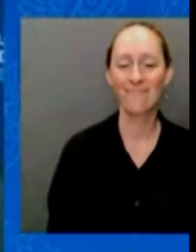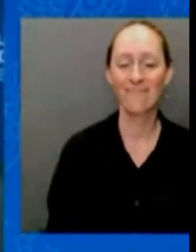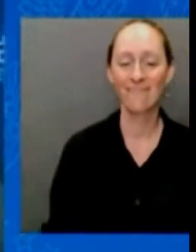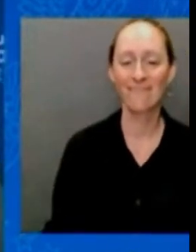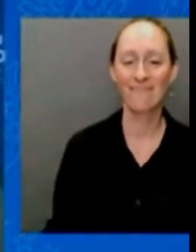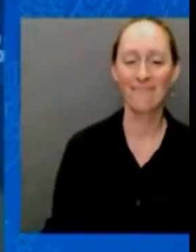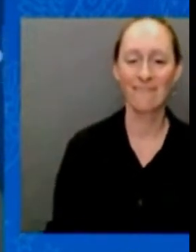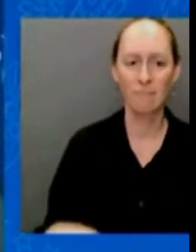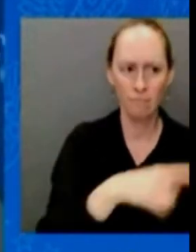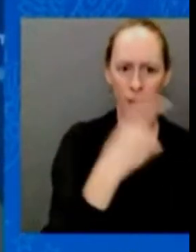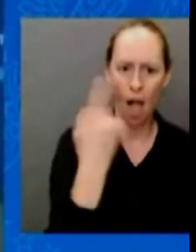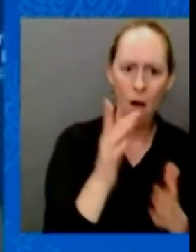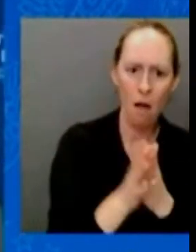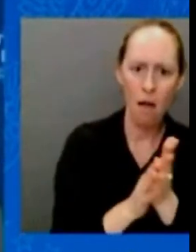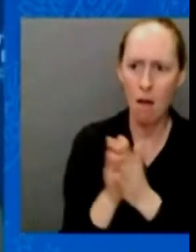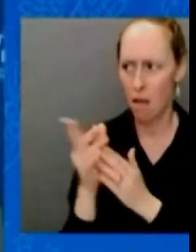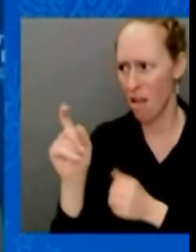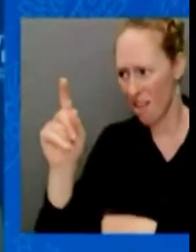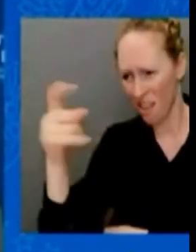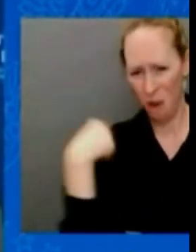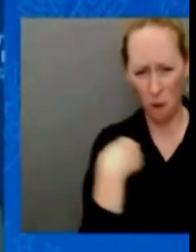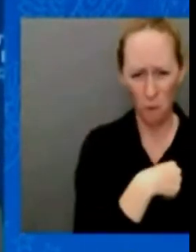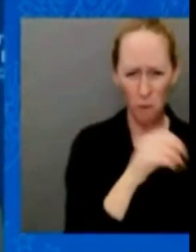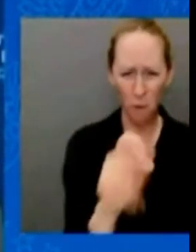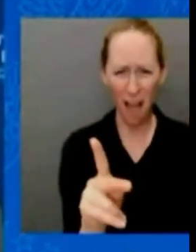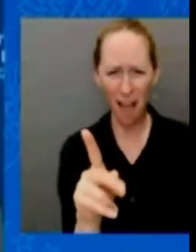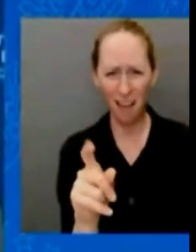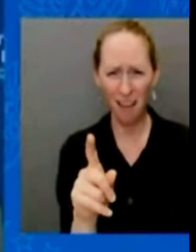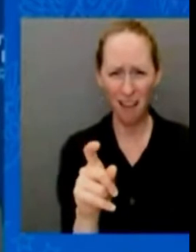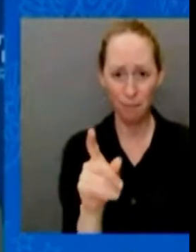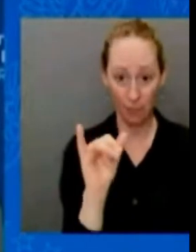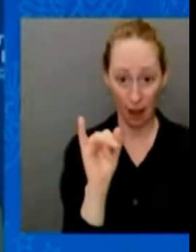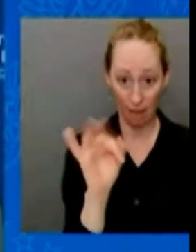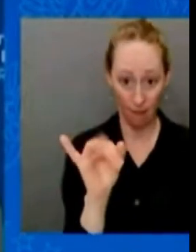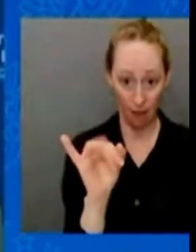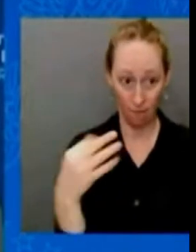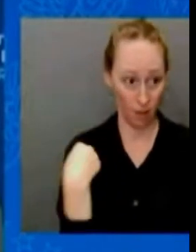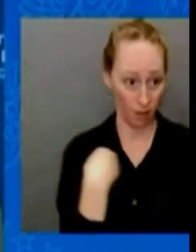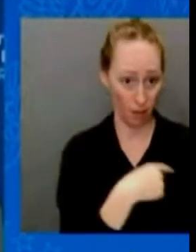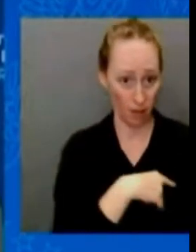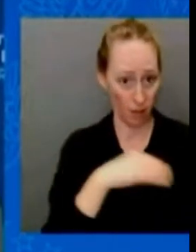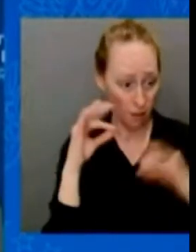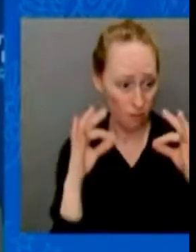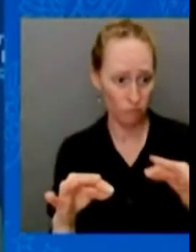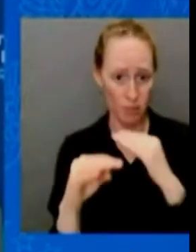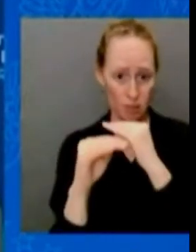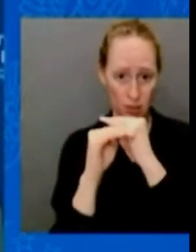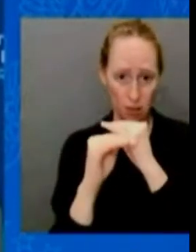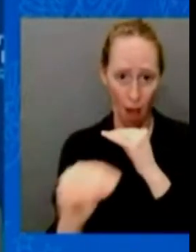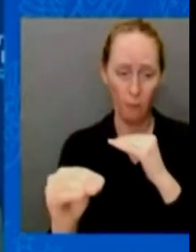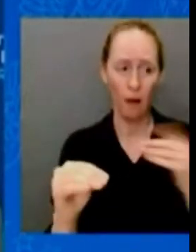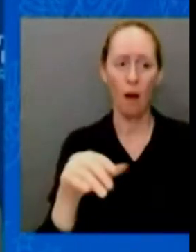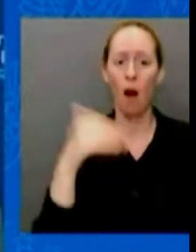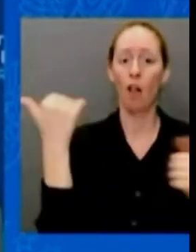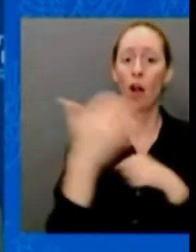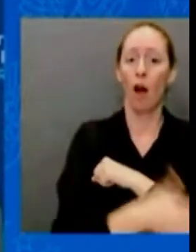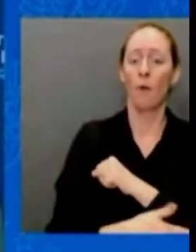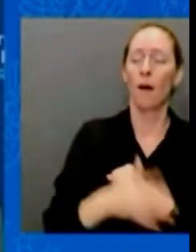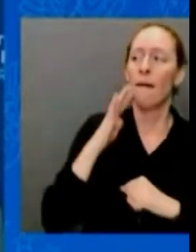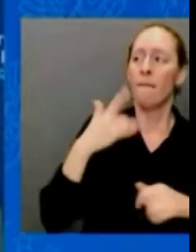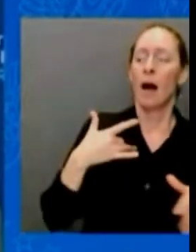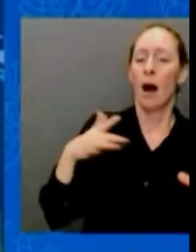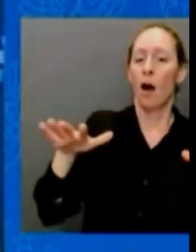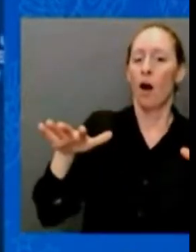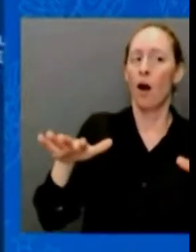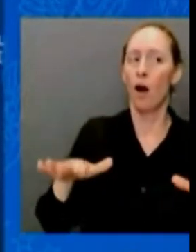well, they think they got a shot to do well, too. And that's not hyperbole. That's a fact. But we